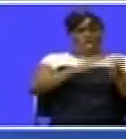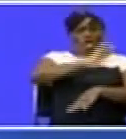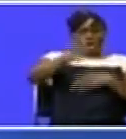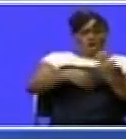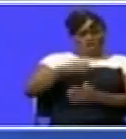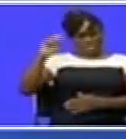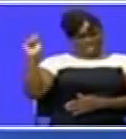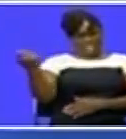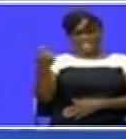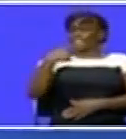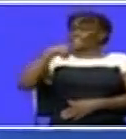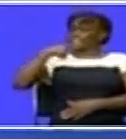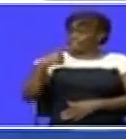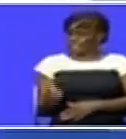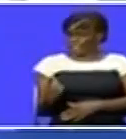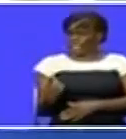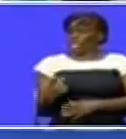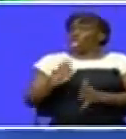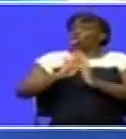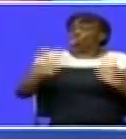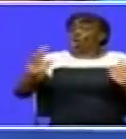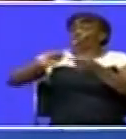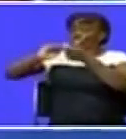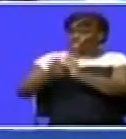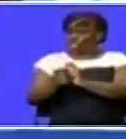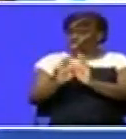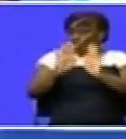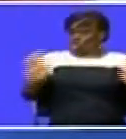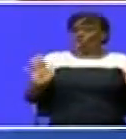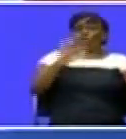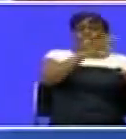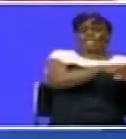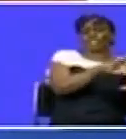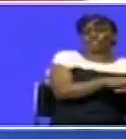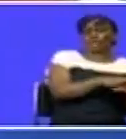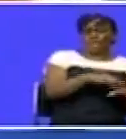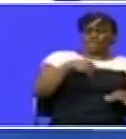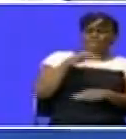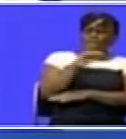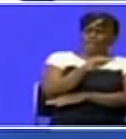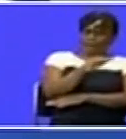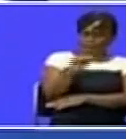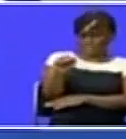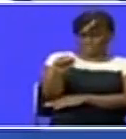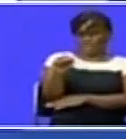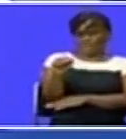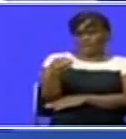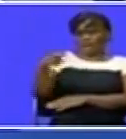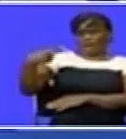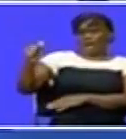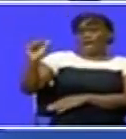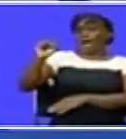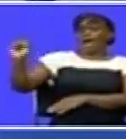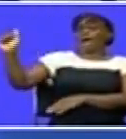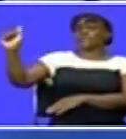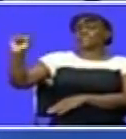lazima tuseme, no reforms, no elections. Nanamwomba Hassan, he should